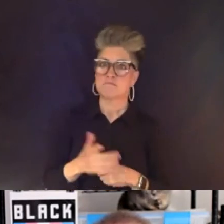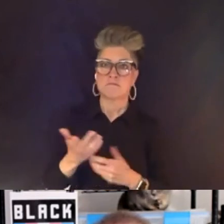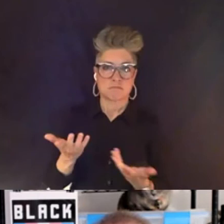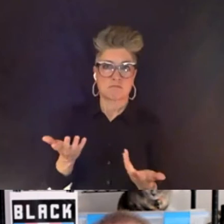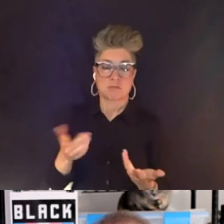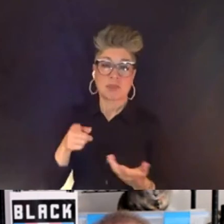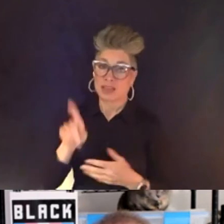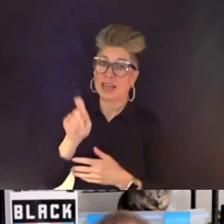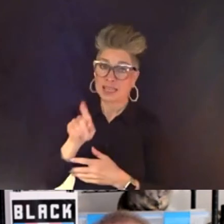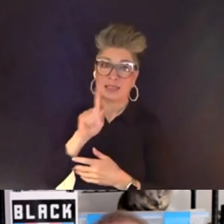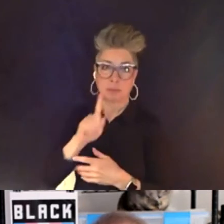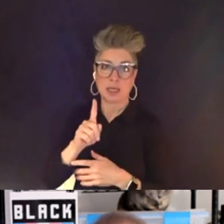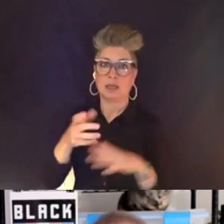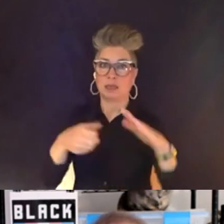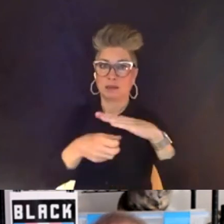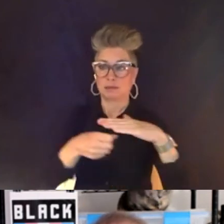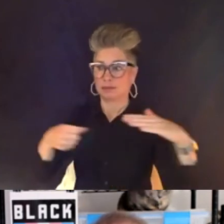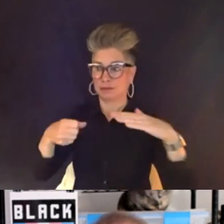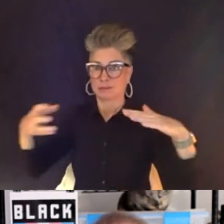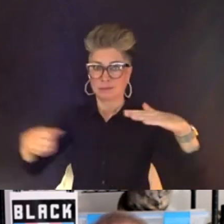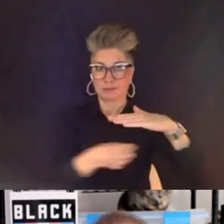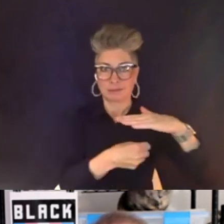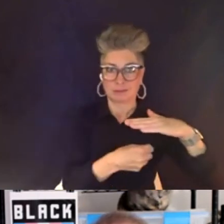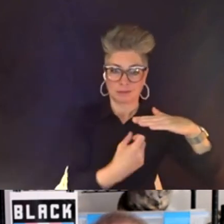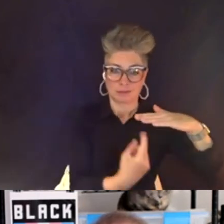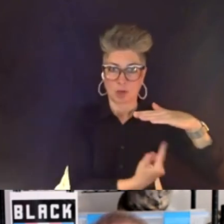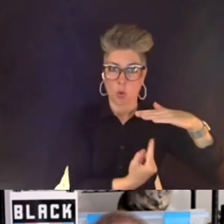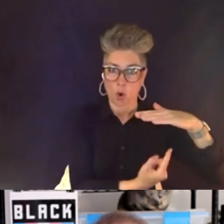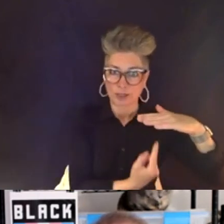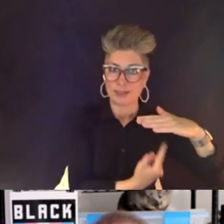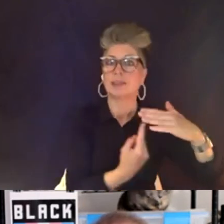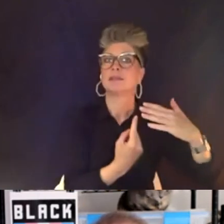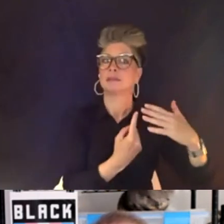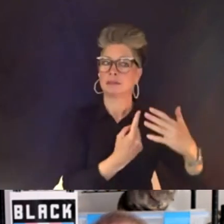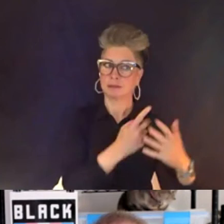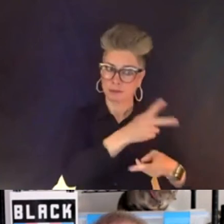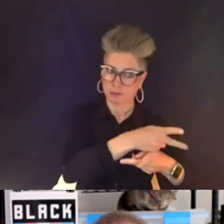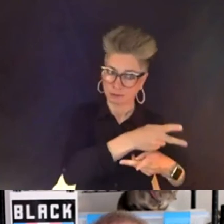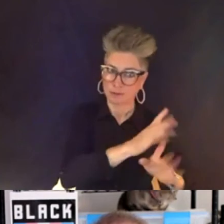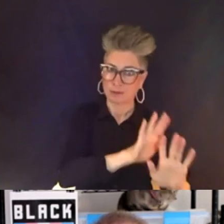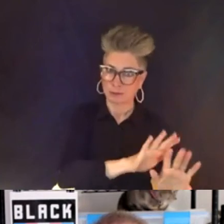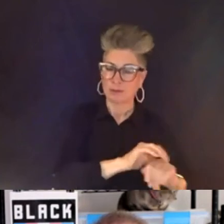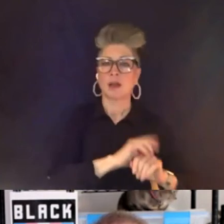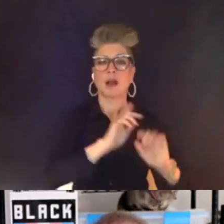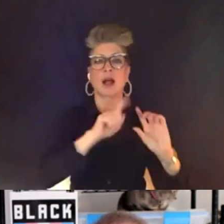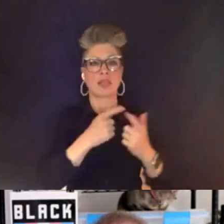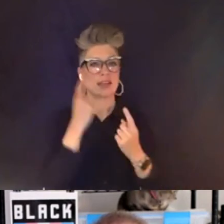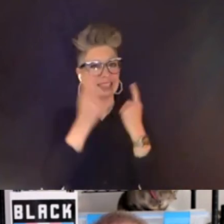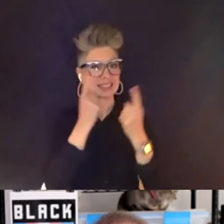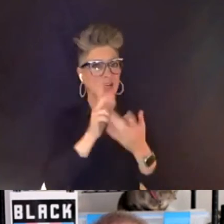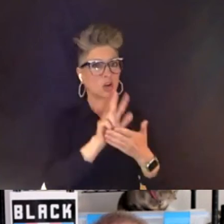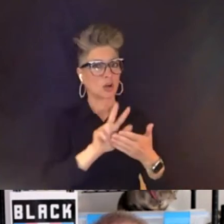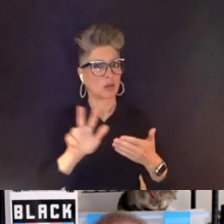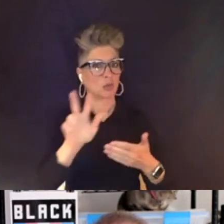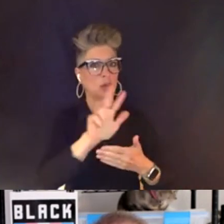they need to be in quarantine. They need to do what they need to do, and then to consider getting vaccinated 3-4 weeks after that